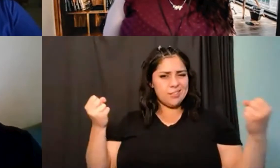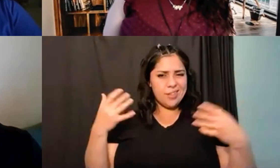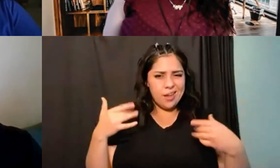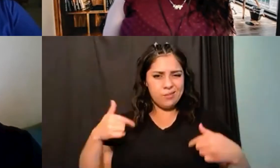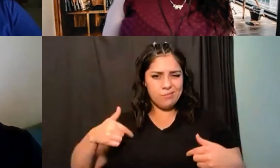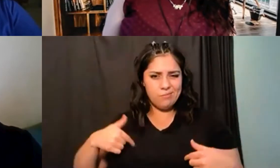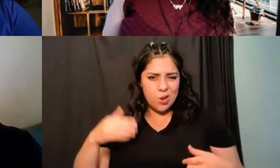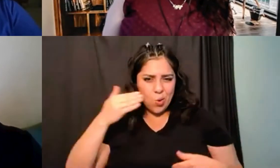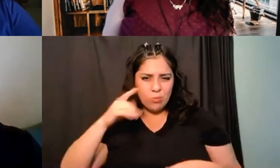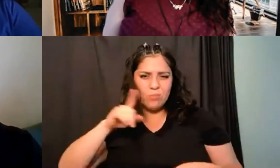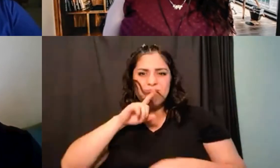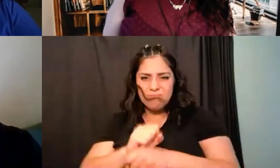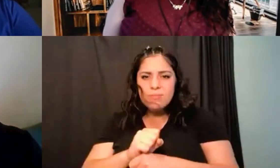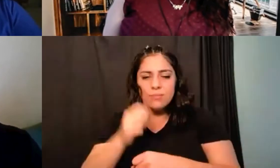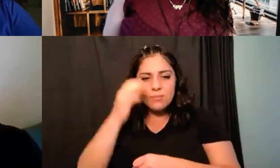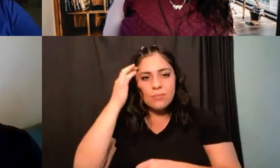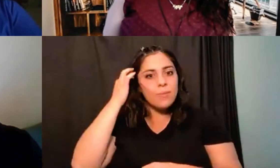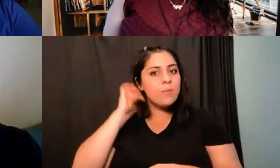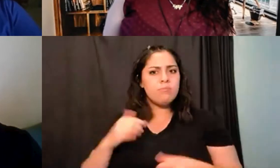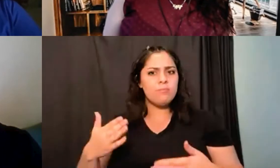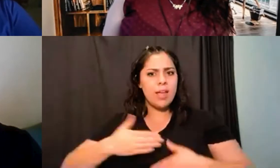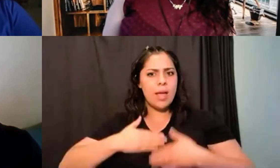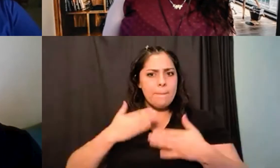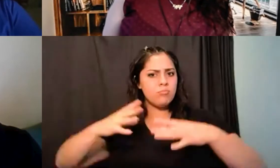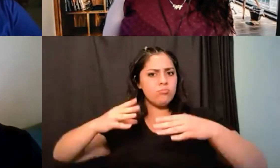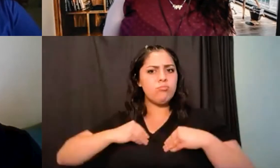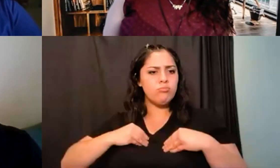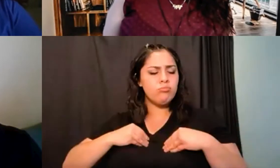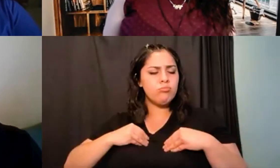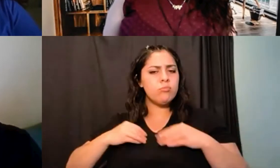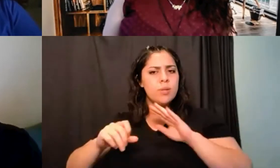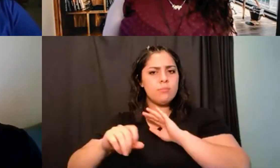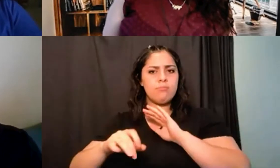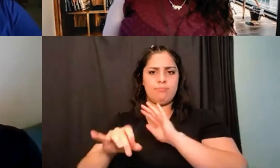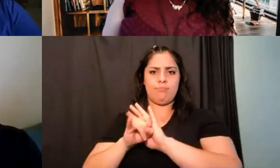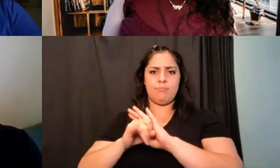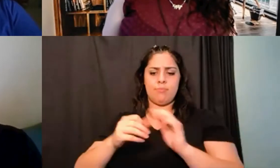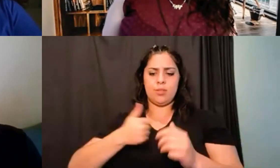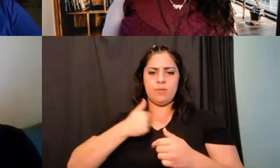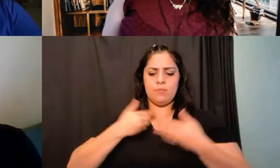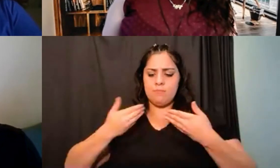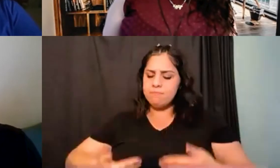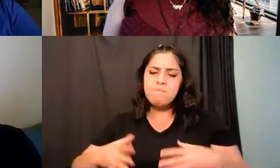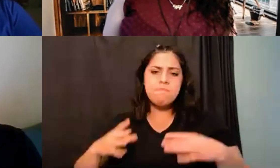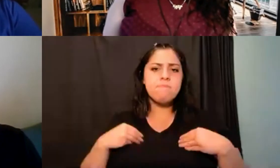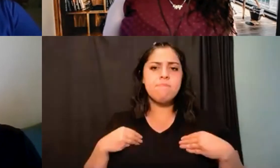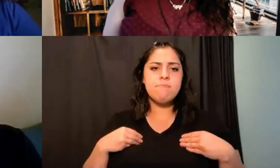truth, gain edge, be happy, be me, maybe.